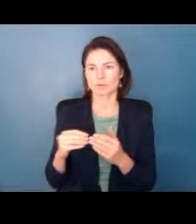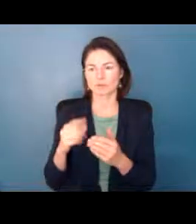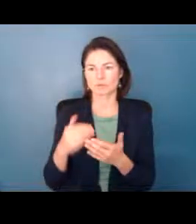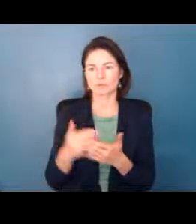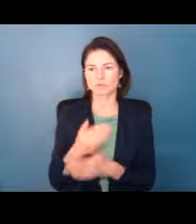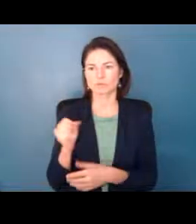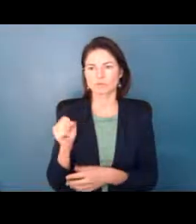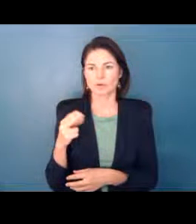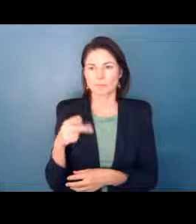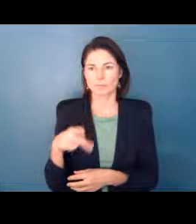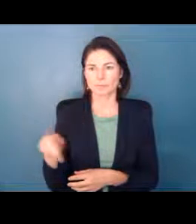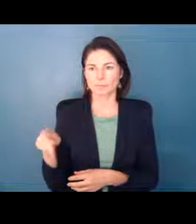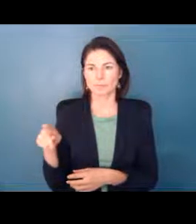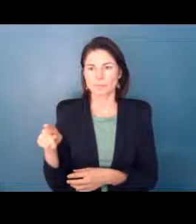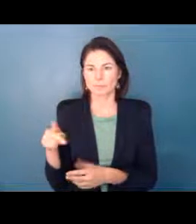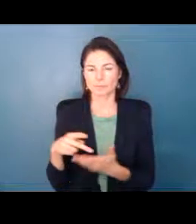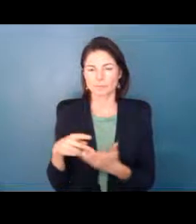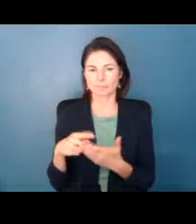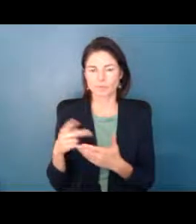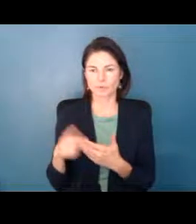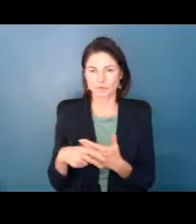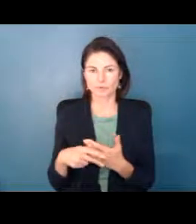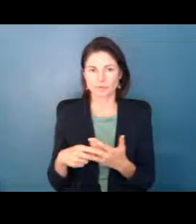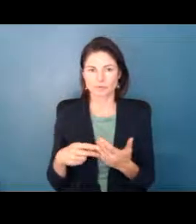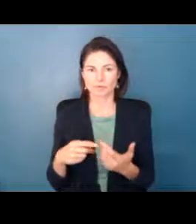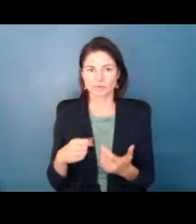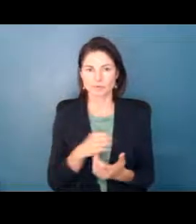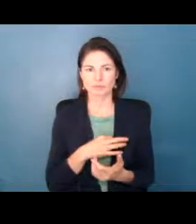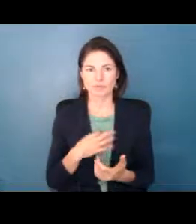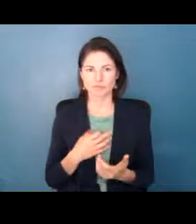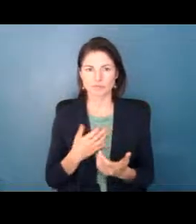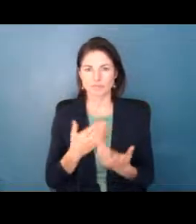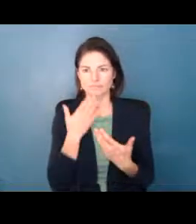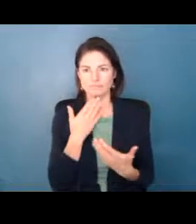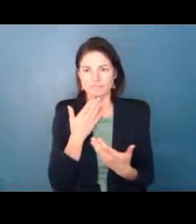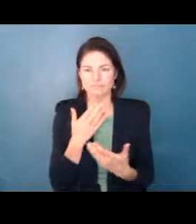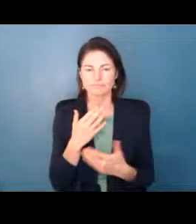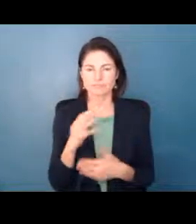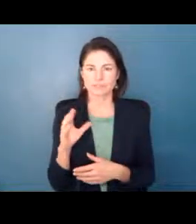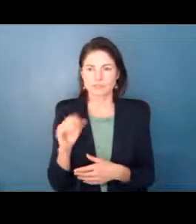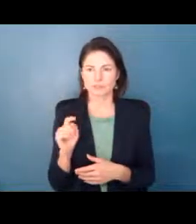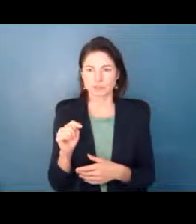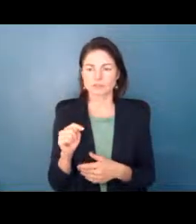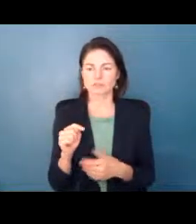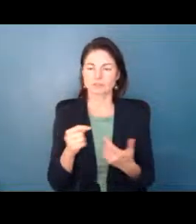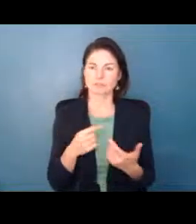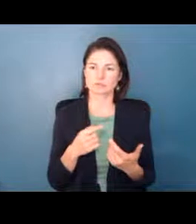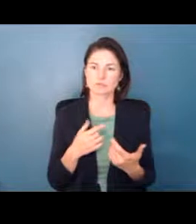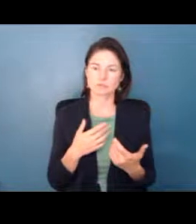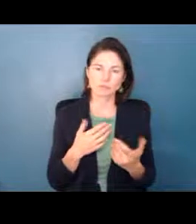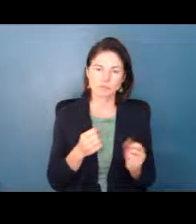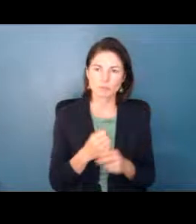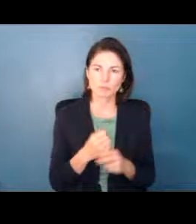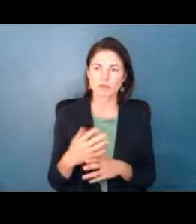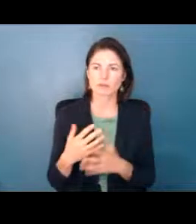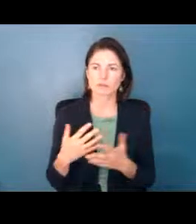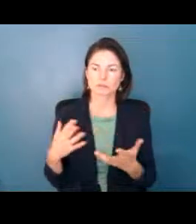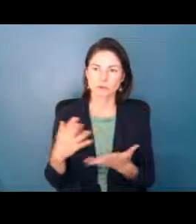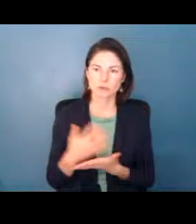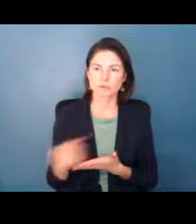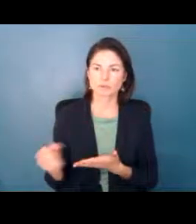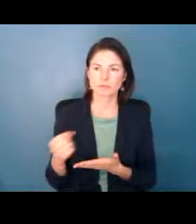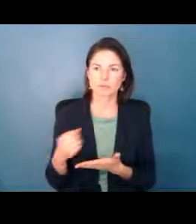So staff appreciates that Caltrans was prepared and is taking swift action to help use up some of the funding